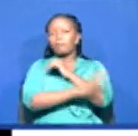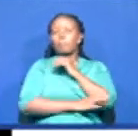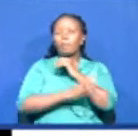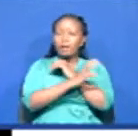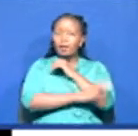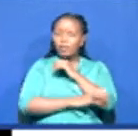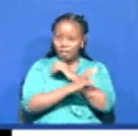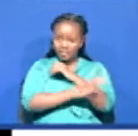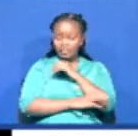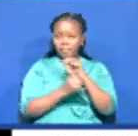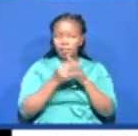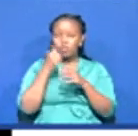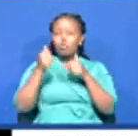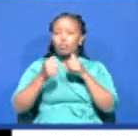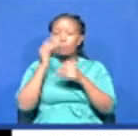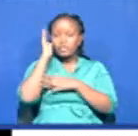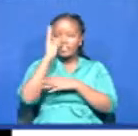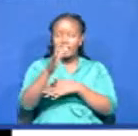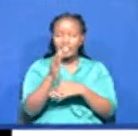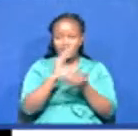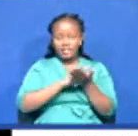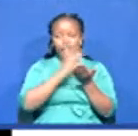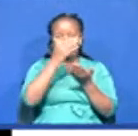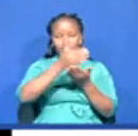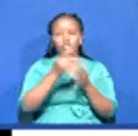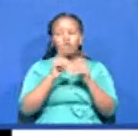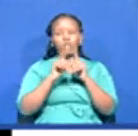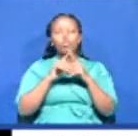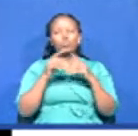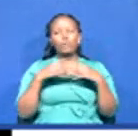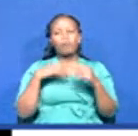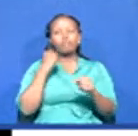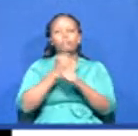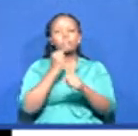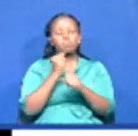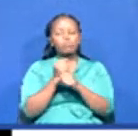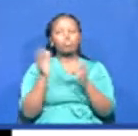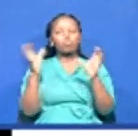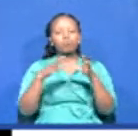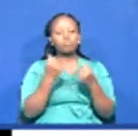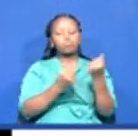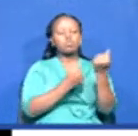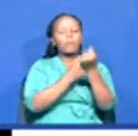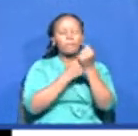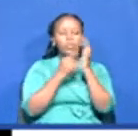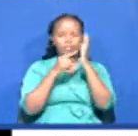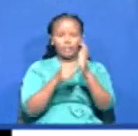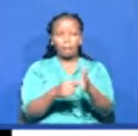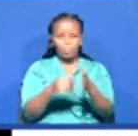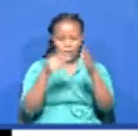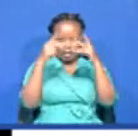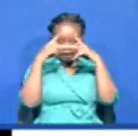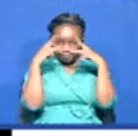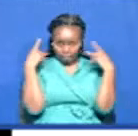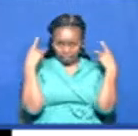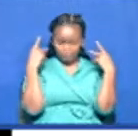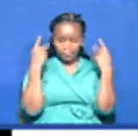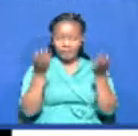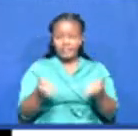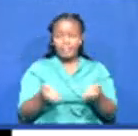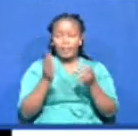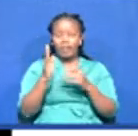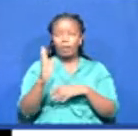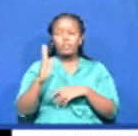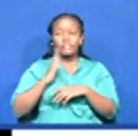directly fund and sustain the operations of terrorism groups like Al-Shabaab. Therefore, security agencies